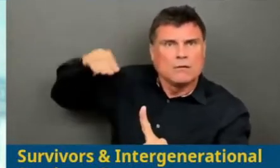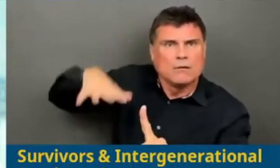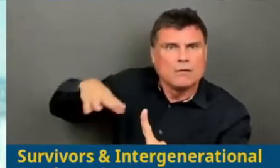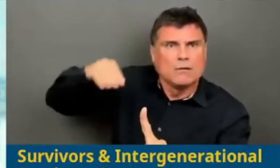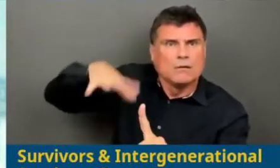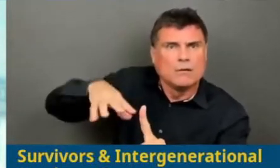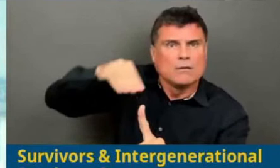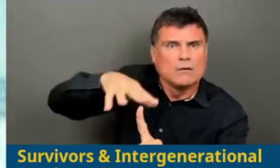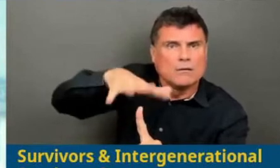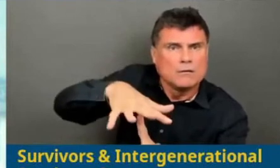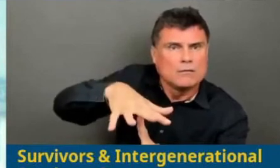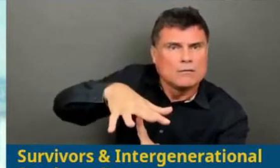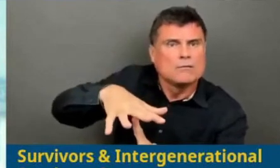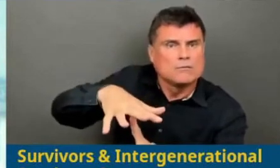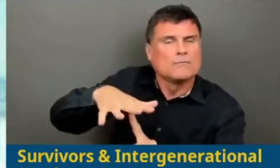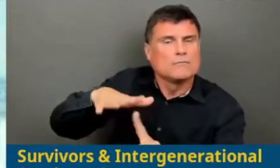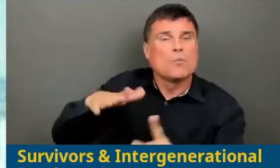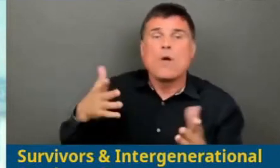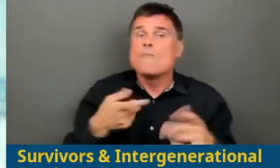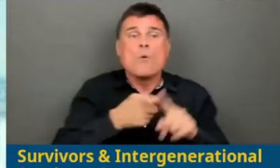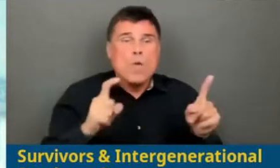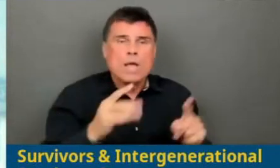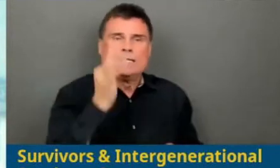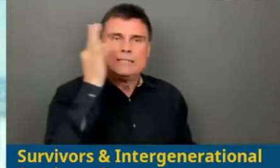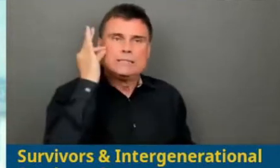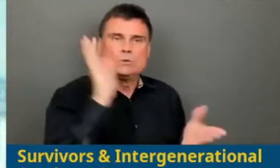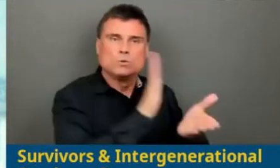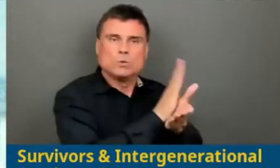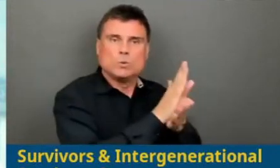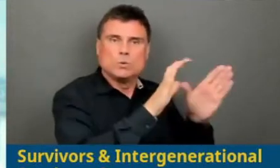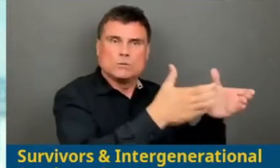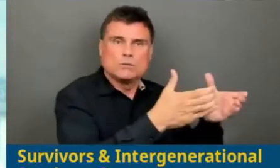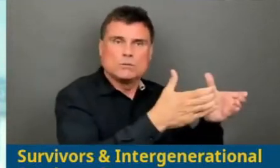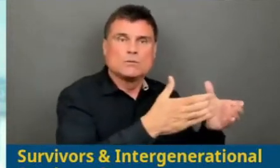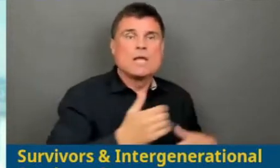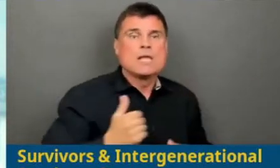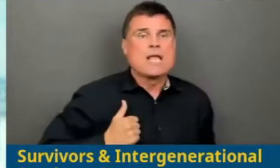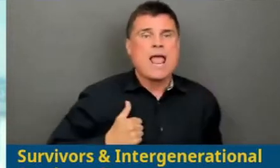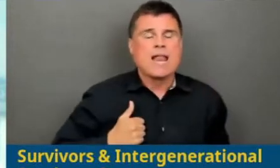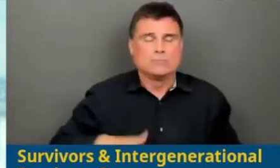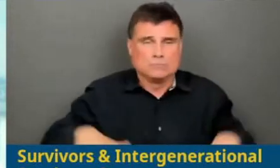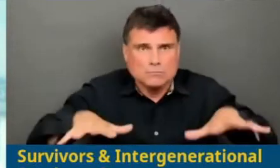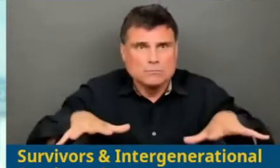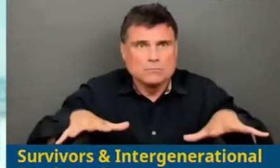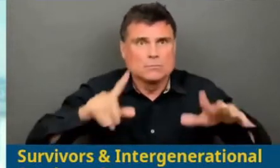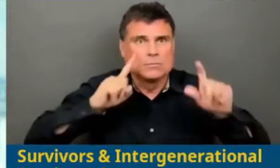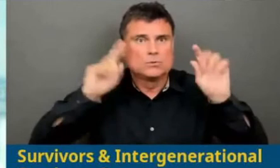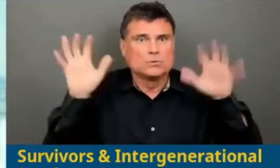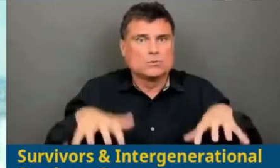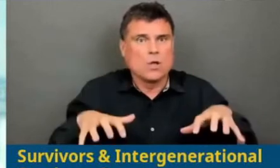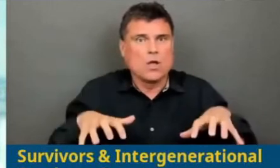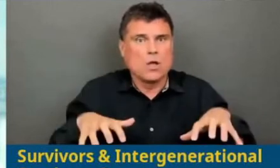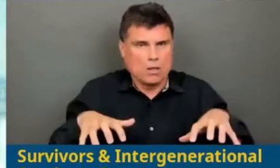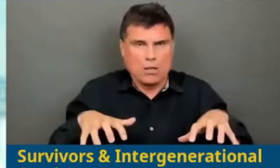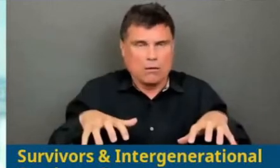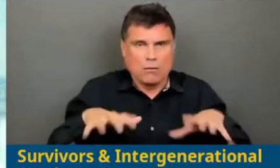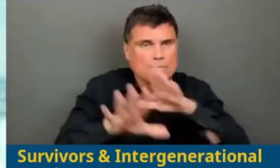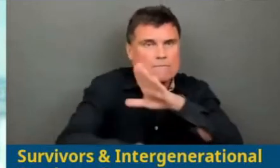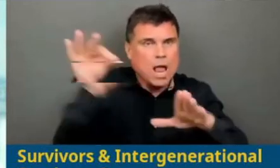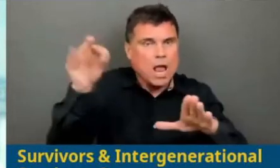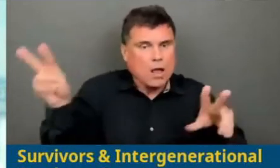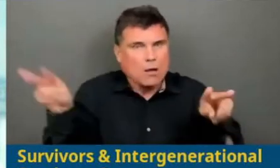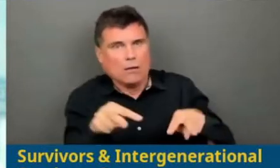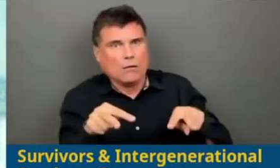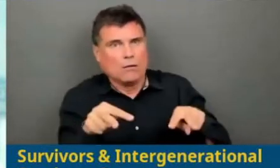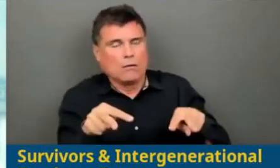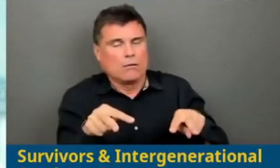Our country is reeling from the recent findings that were uncovered at residential schools, former residential schools, not only in